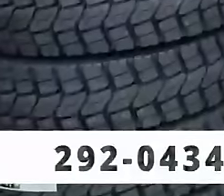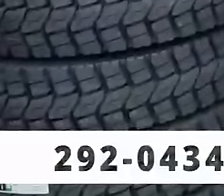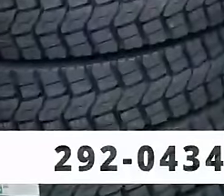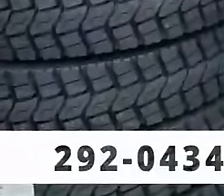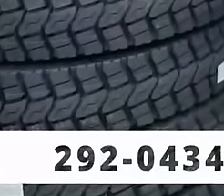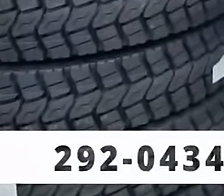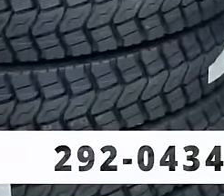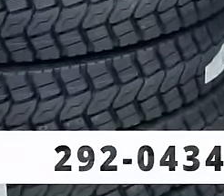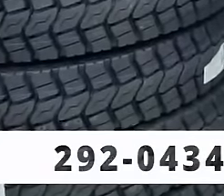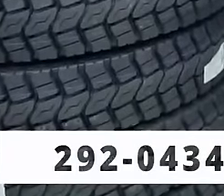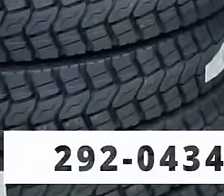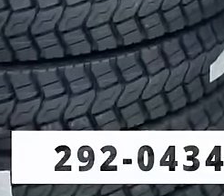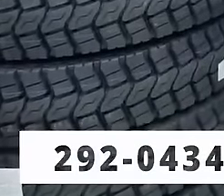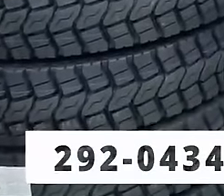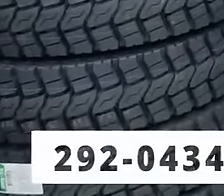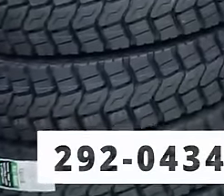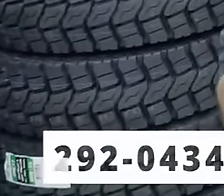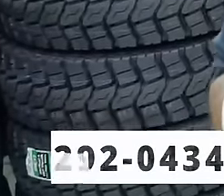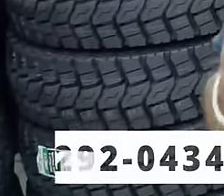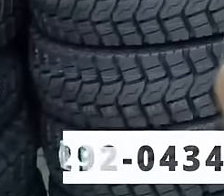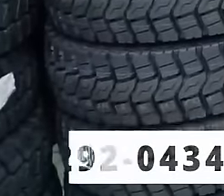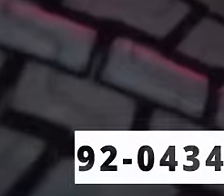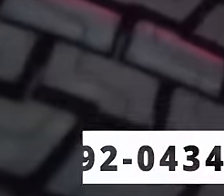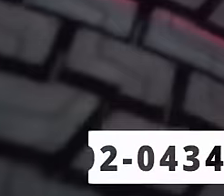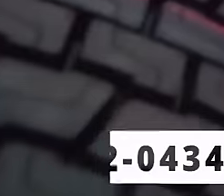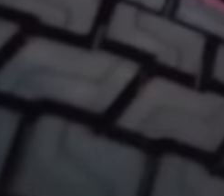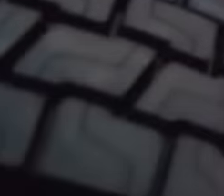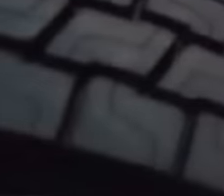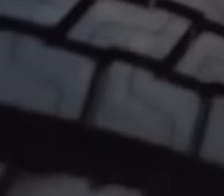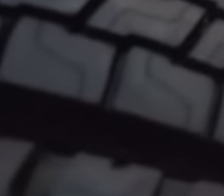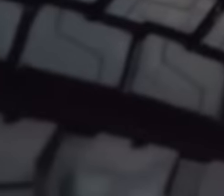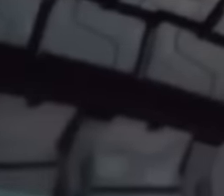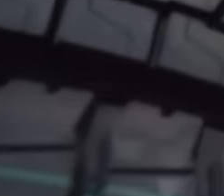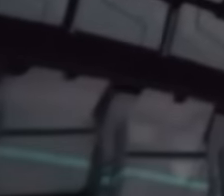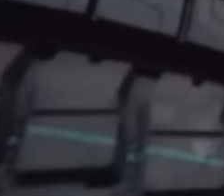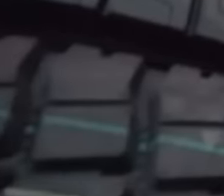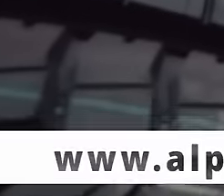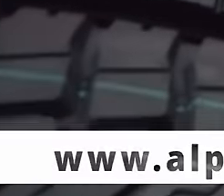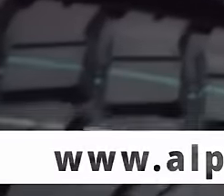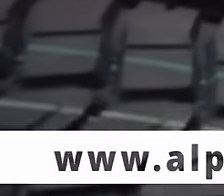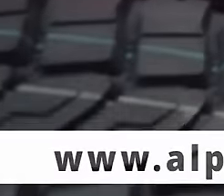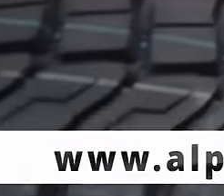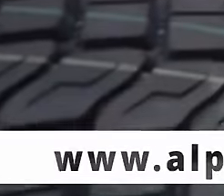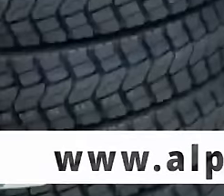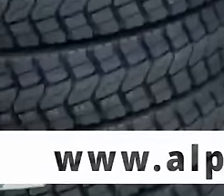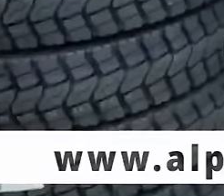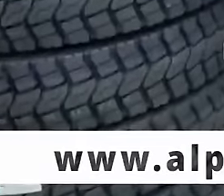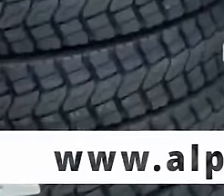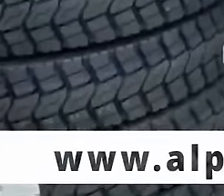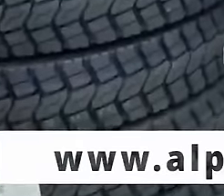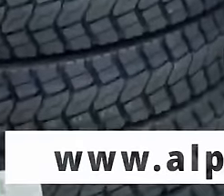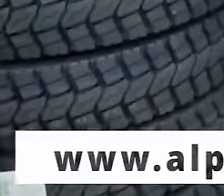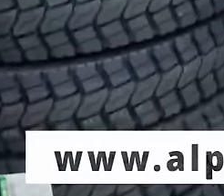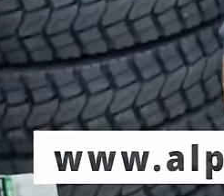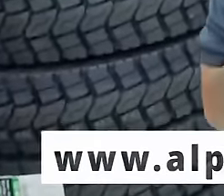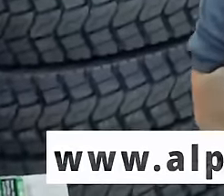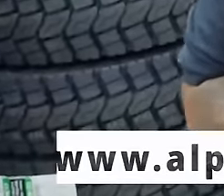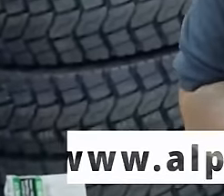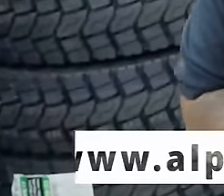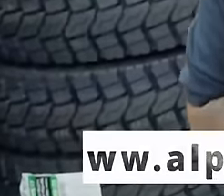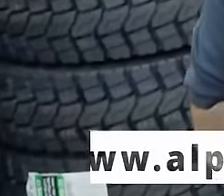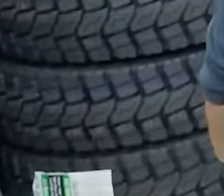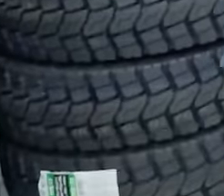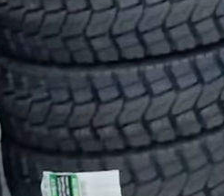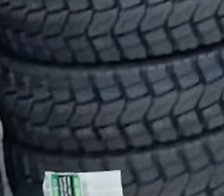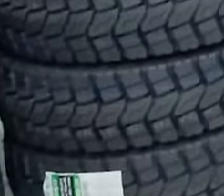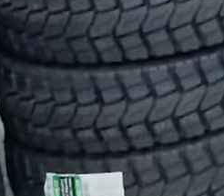tires have ISO, SUNICAP, SIN, and Euro Highway certification. Come on down to Annan Low Price Industrial Tires at South Haven Mall